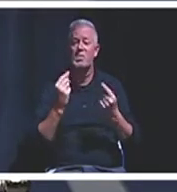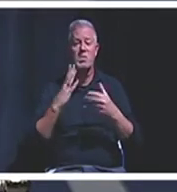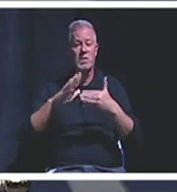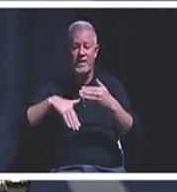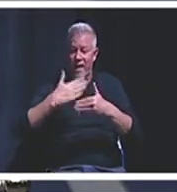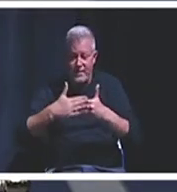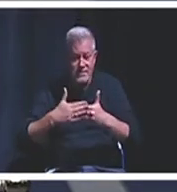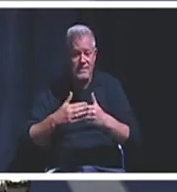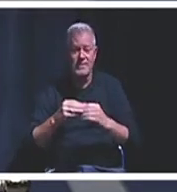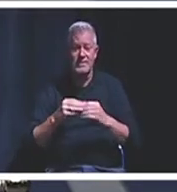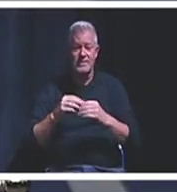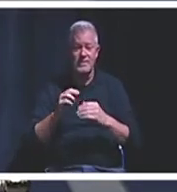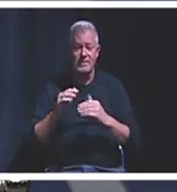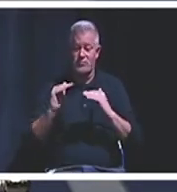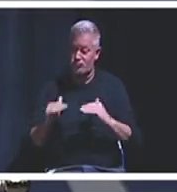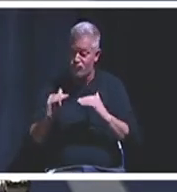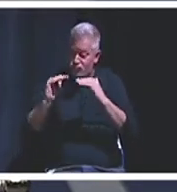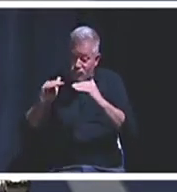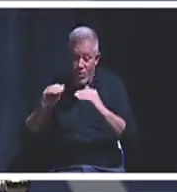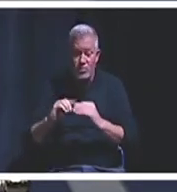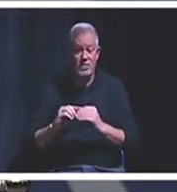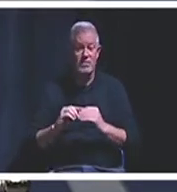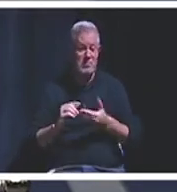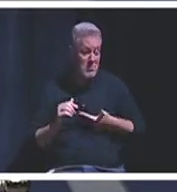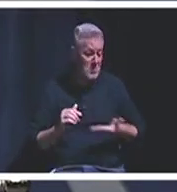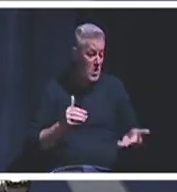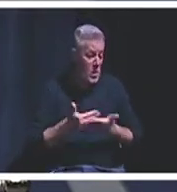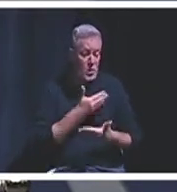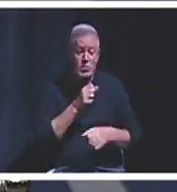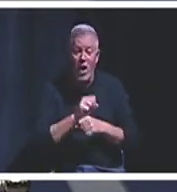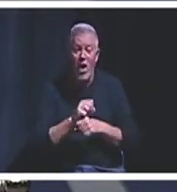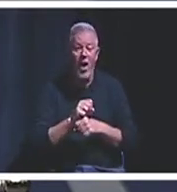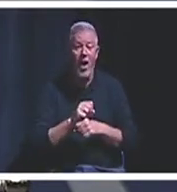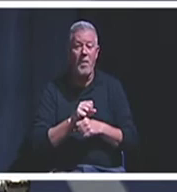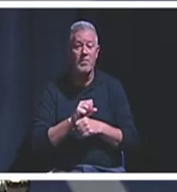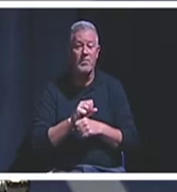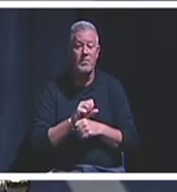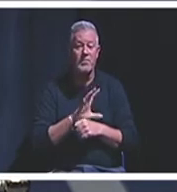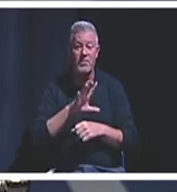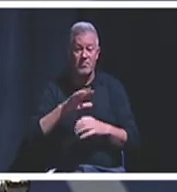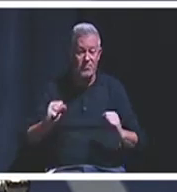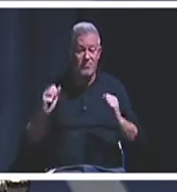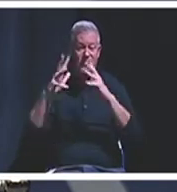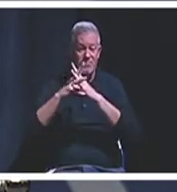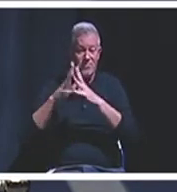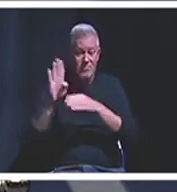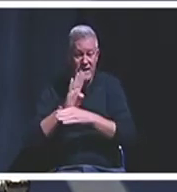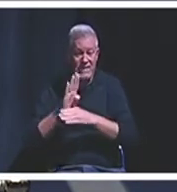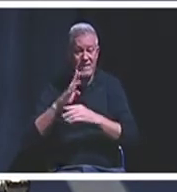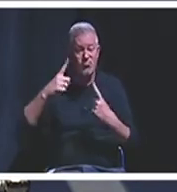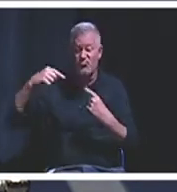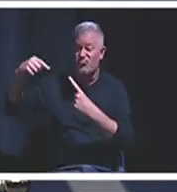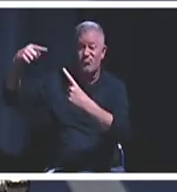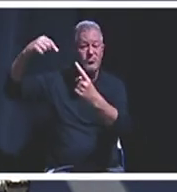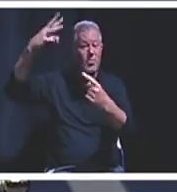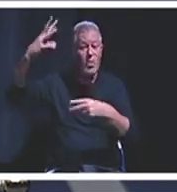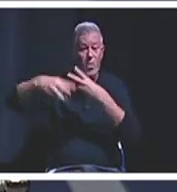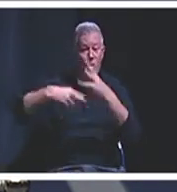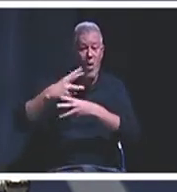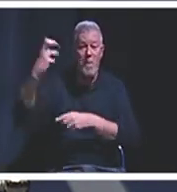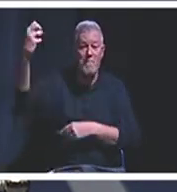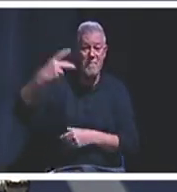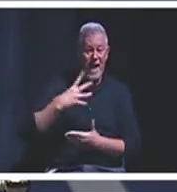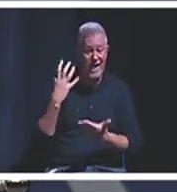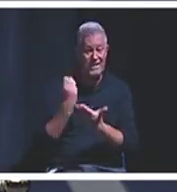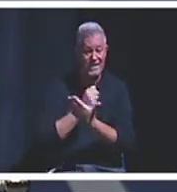it's a promotion or a new job, a business venture, traveling around the world, or coming back for another